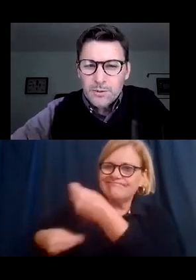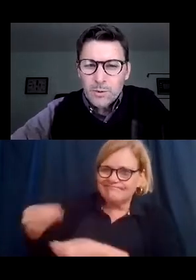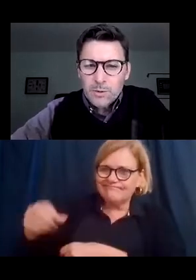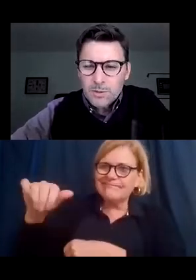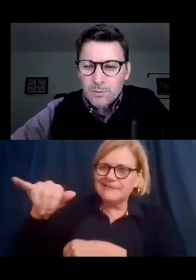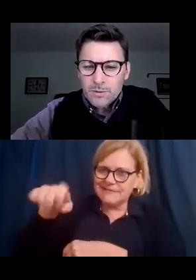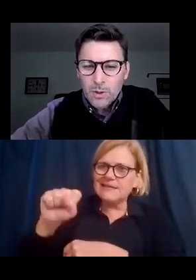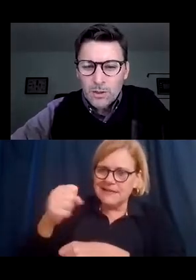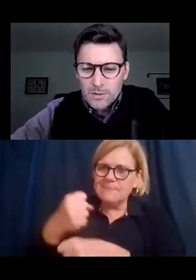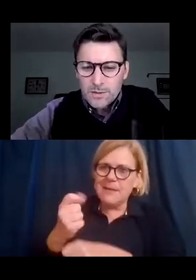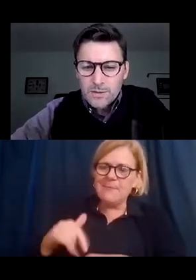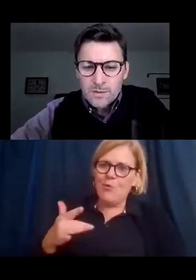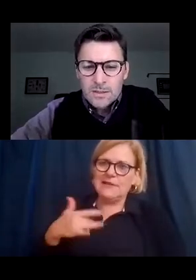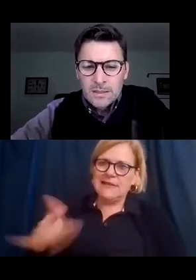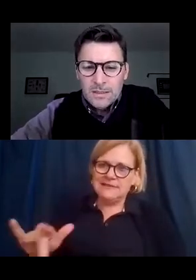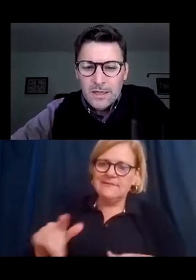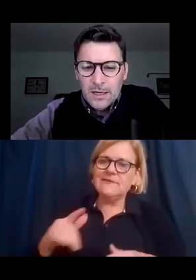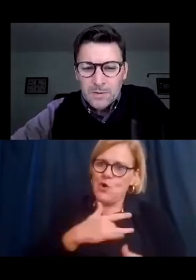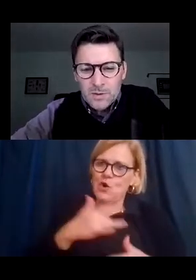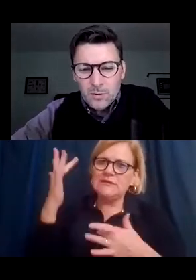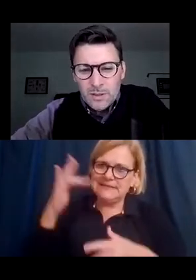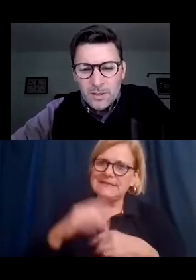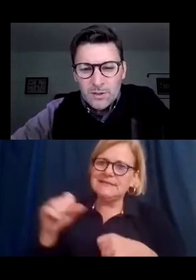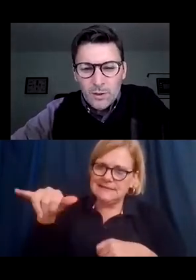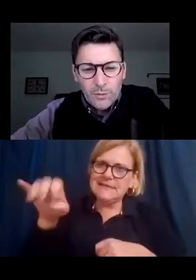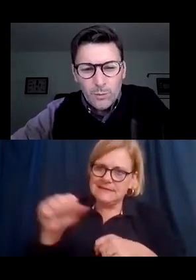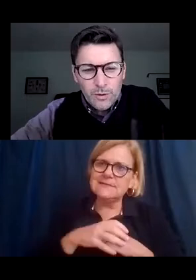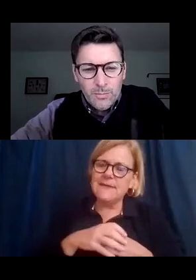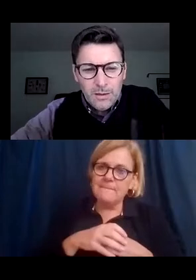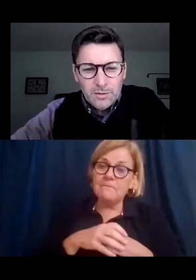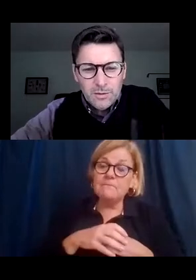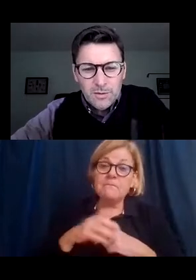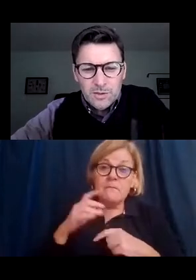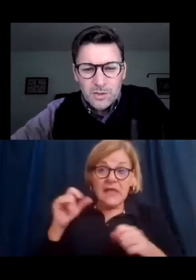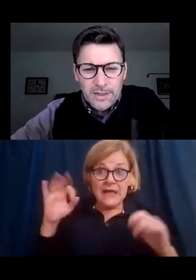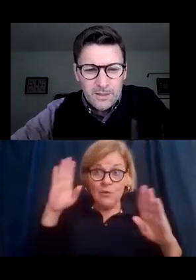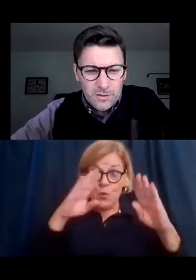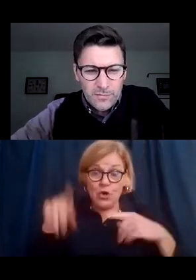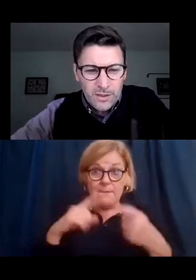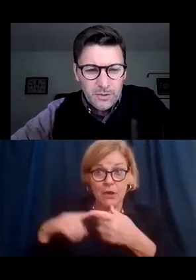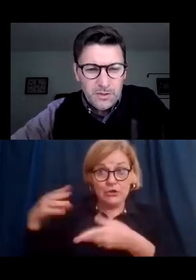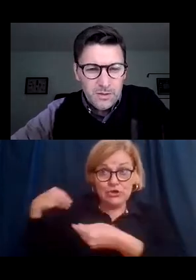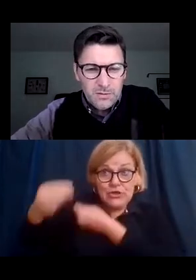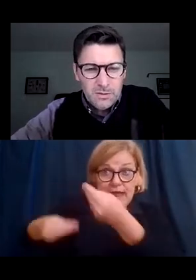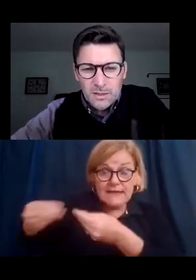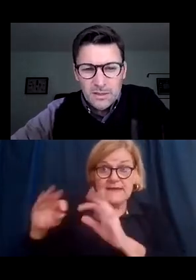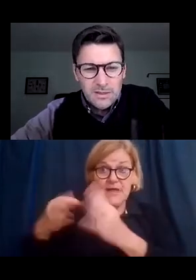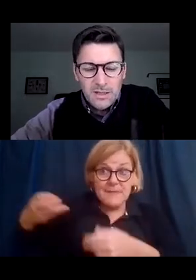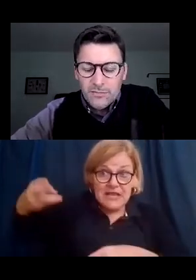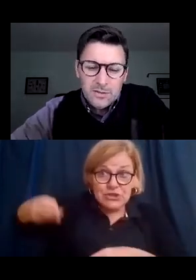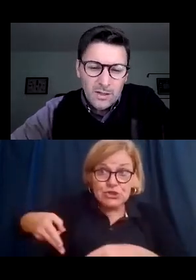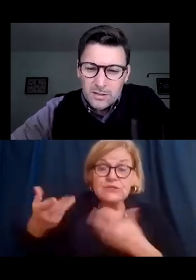can predispose people to heart disease. So, you know, if you're worried about the genetics or the family